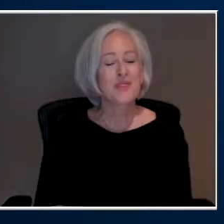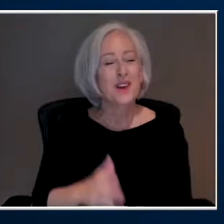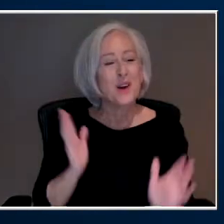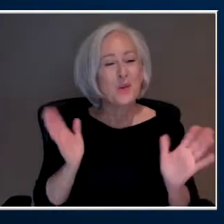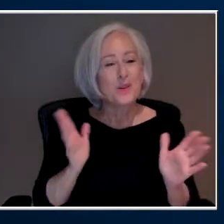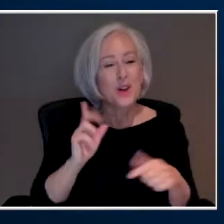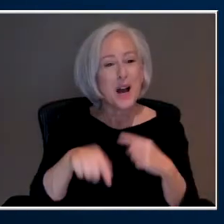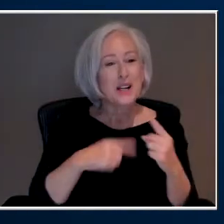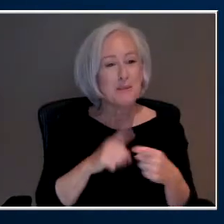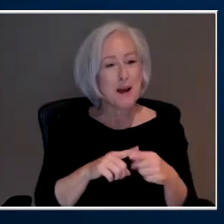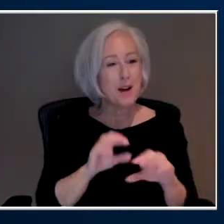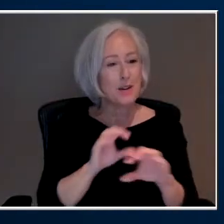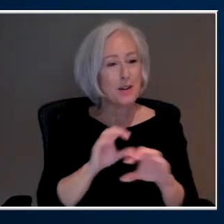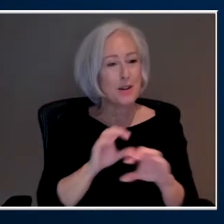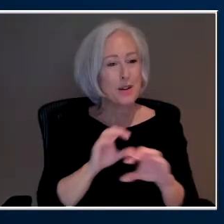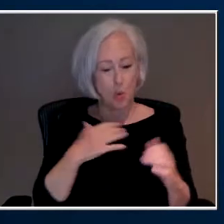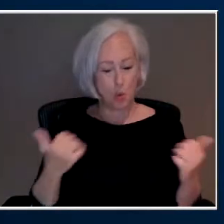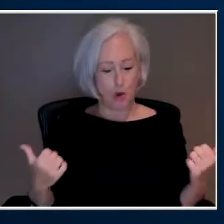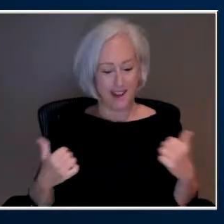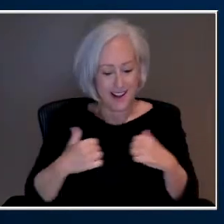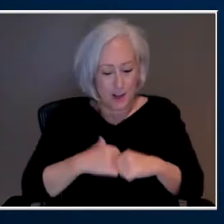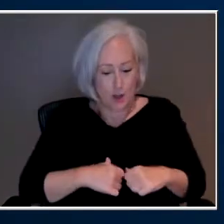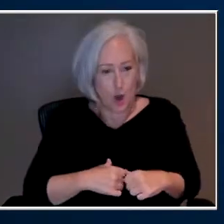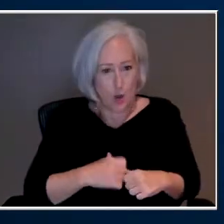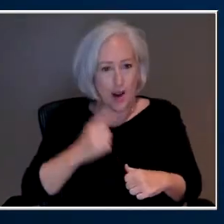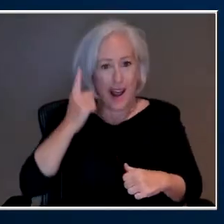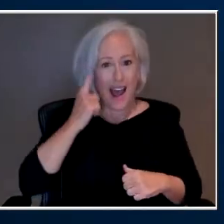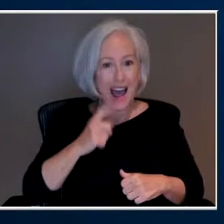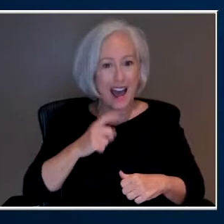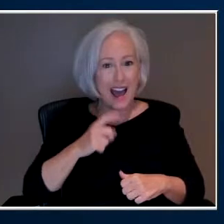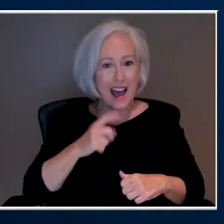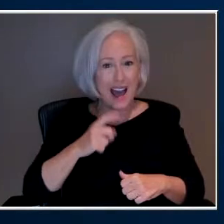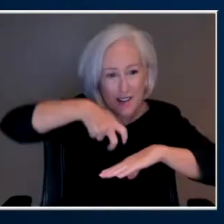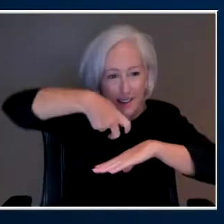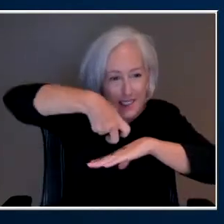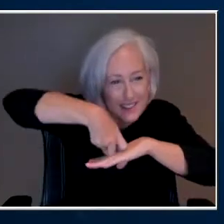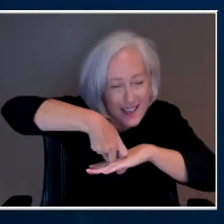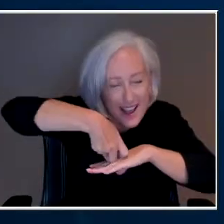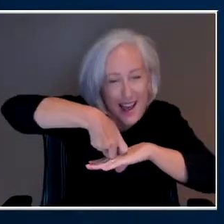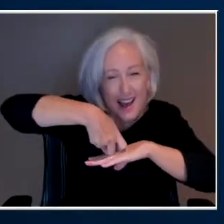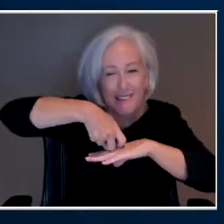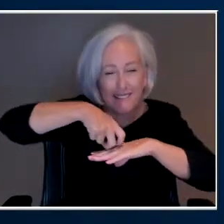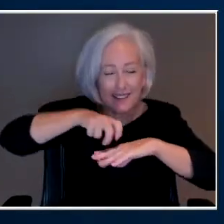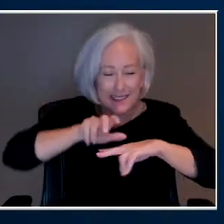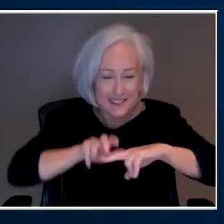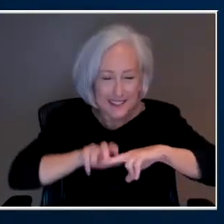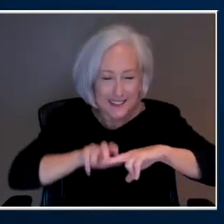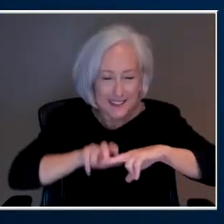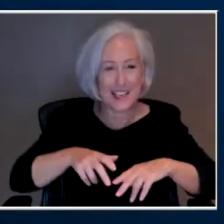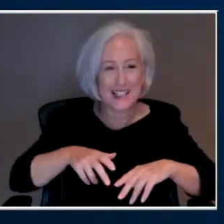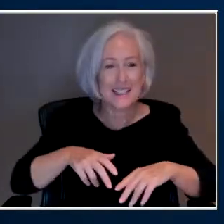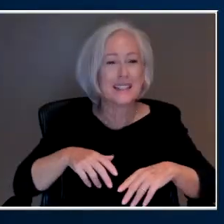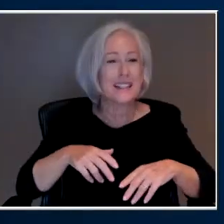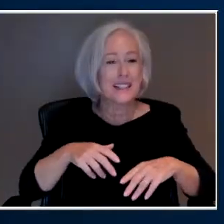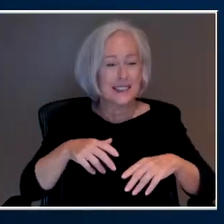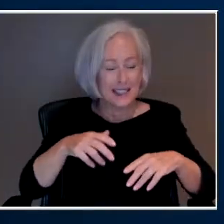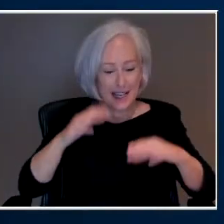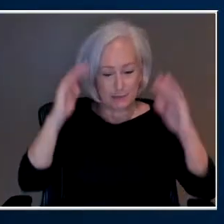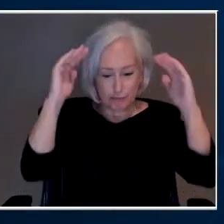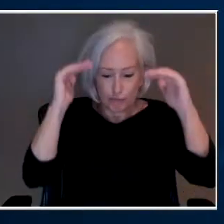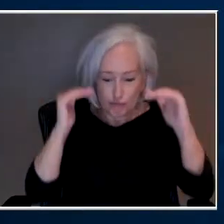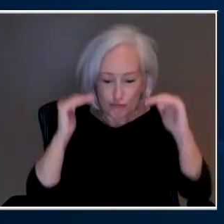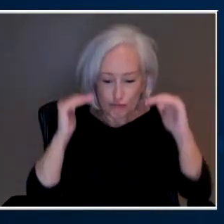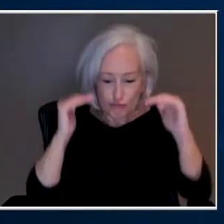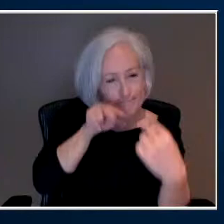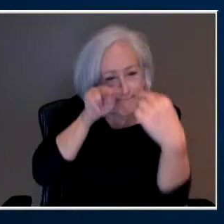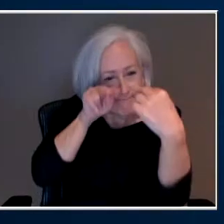you said, I have to be down on the floor a lot. I got to move around. I got to get down on their level and kind of get on all fours and get down there and see what's going on. Tori,